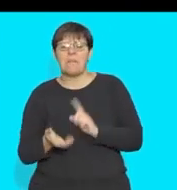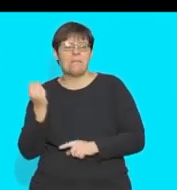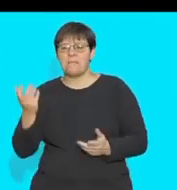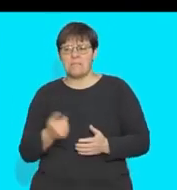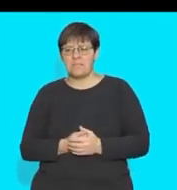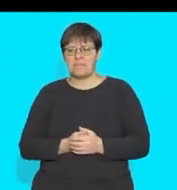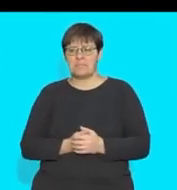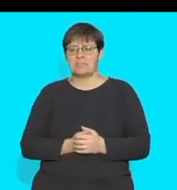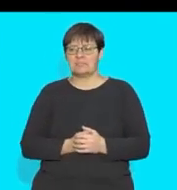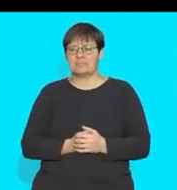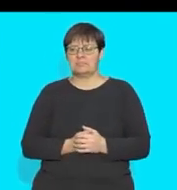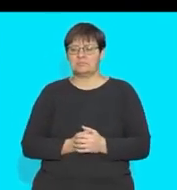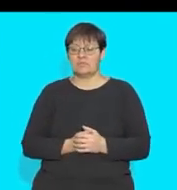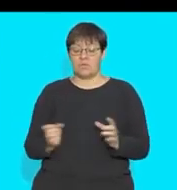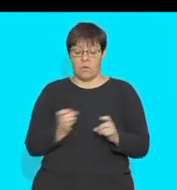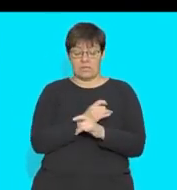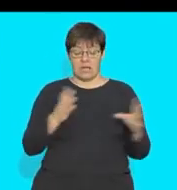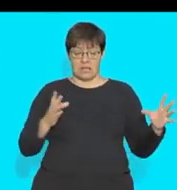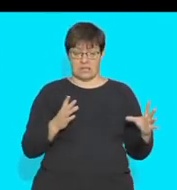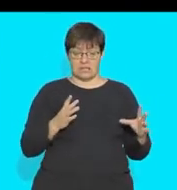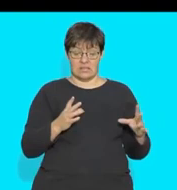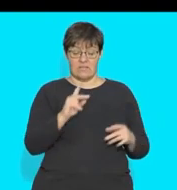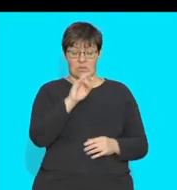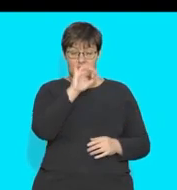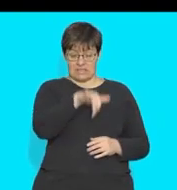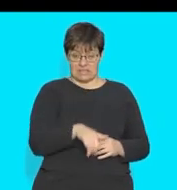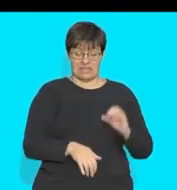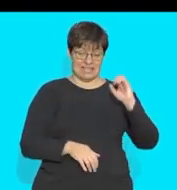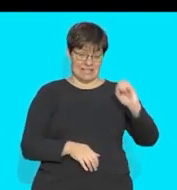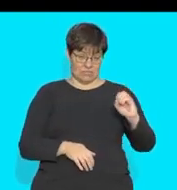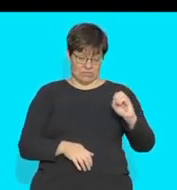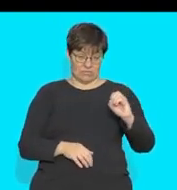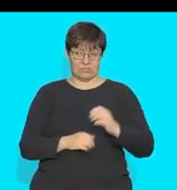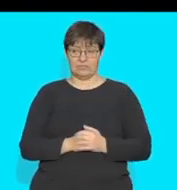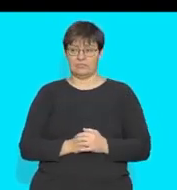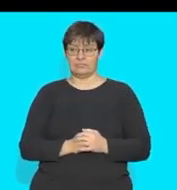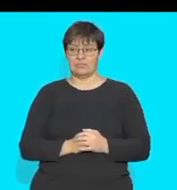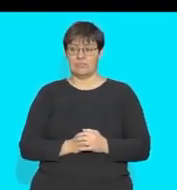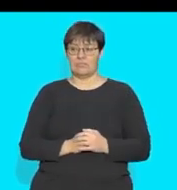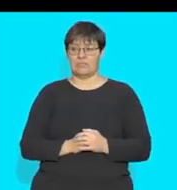that my initial velocity is going to be zero.